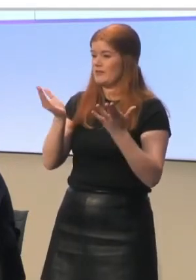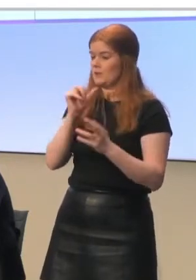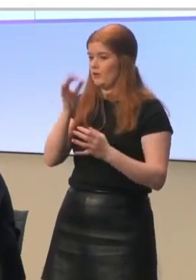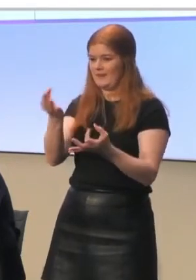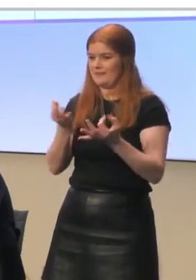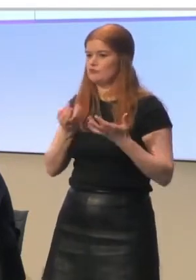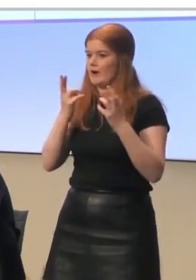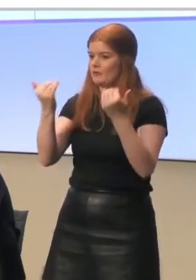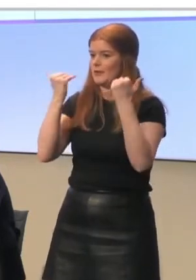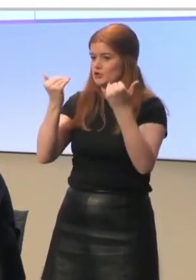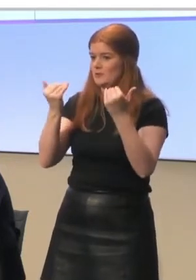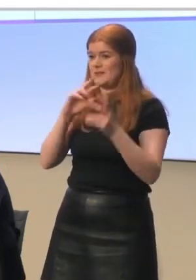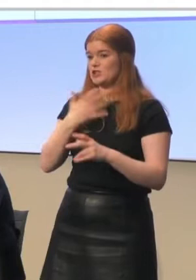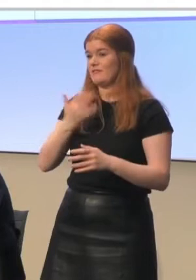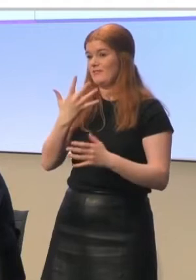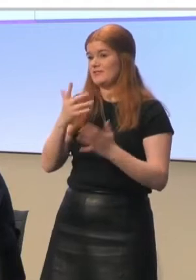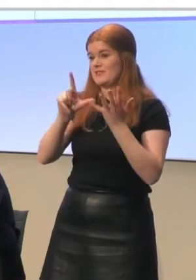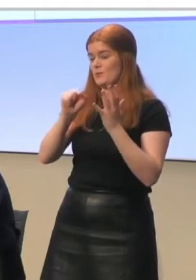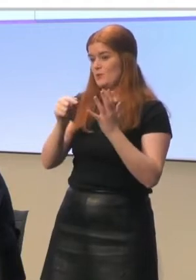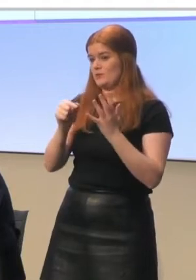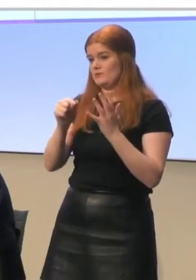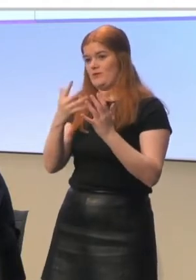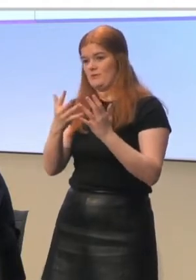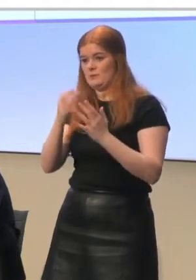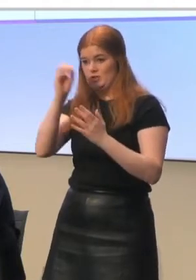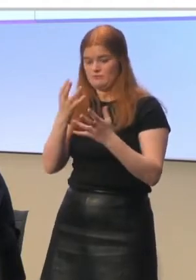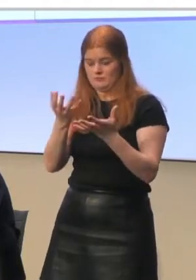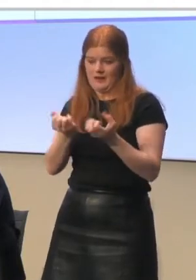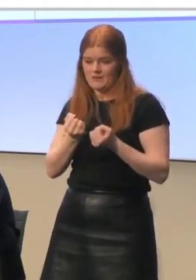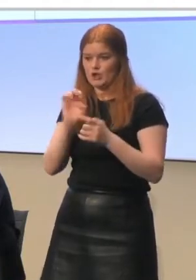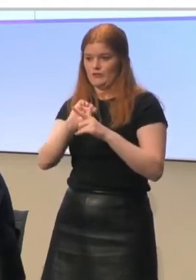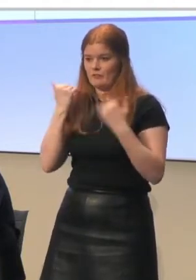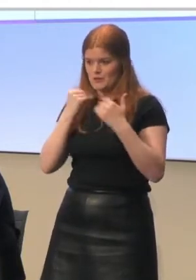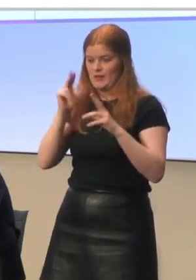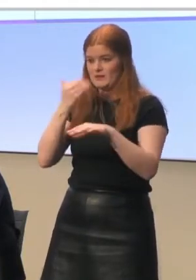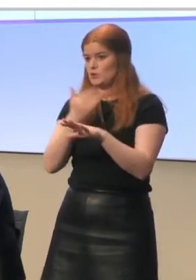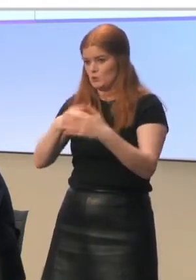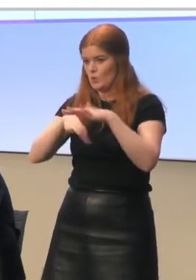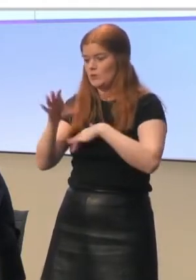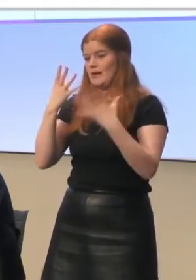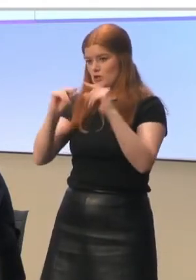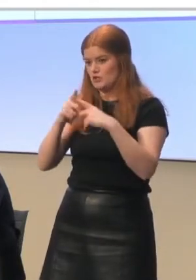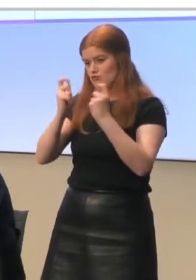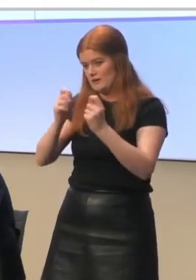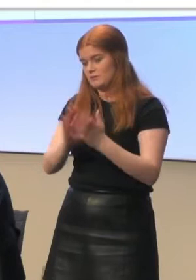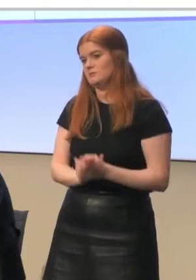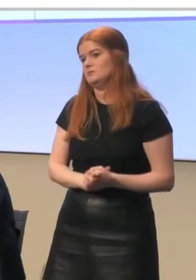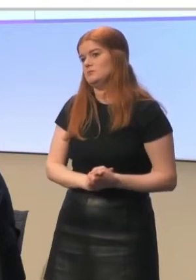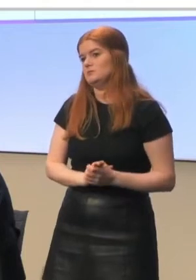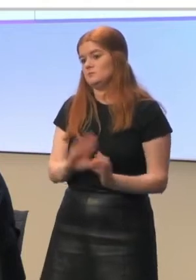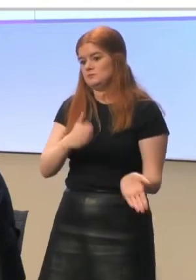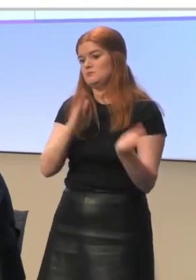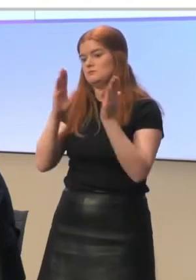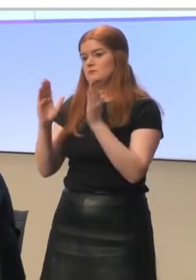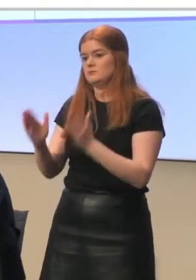information. So only 57.6% felt they had all the info they needed to continue with this education or training. Then